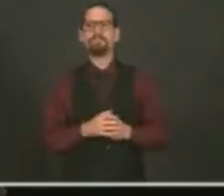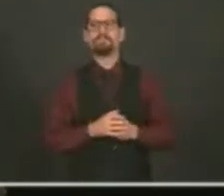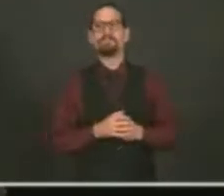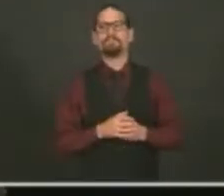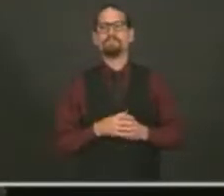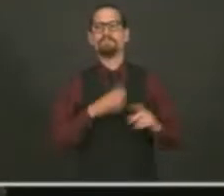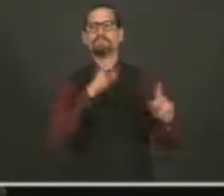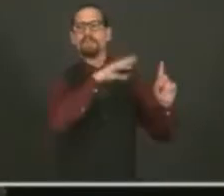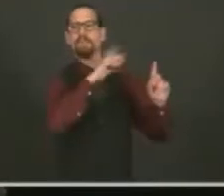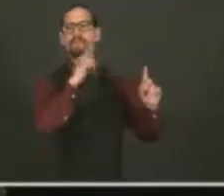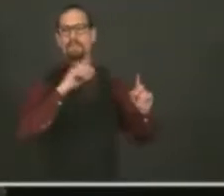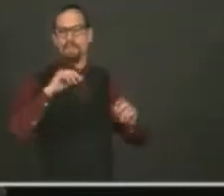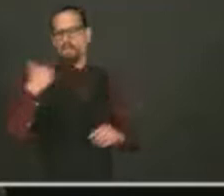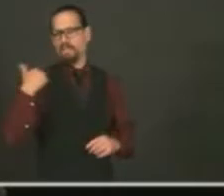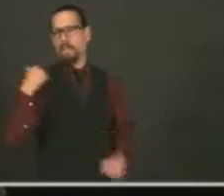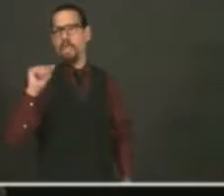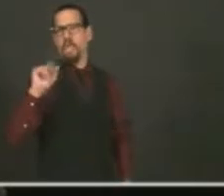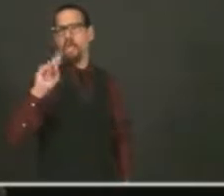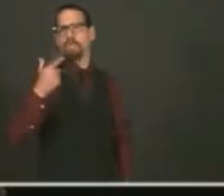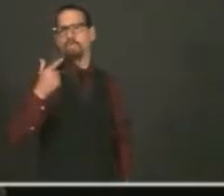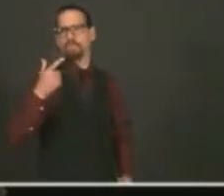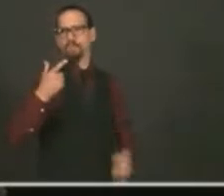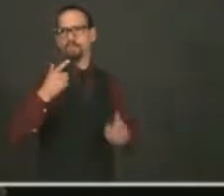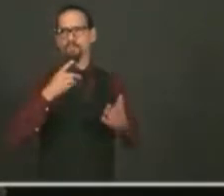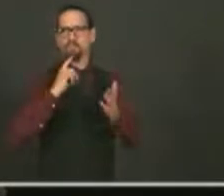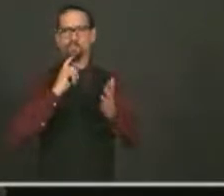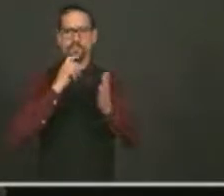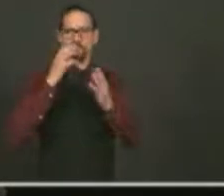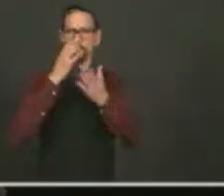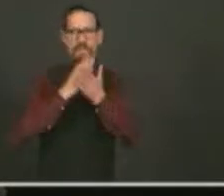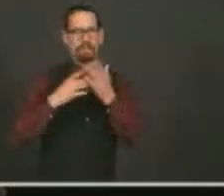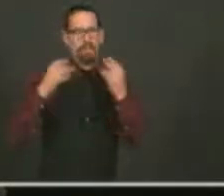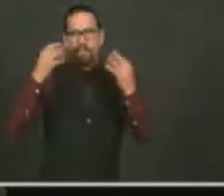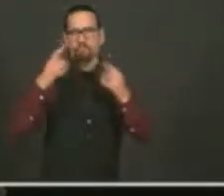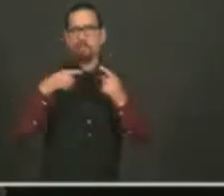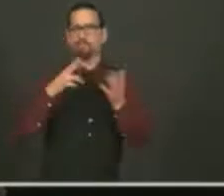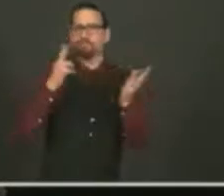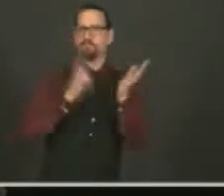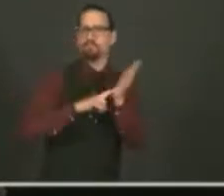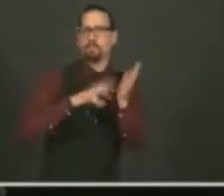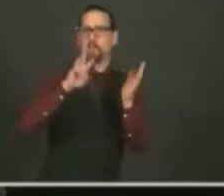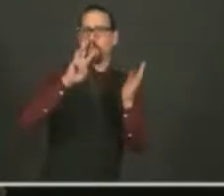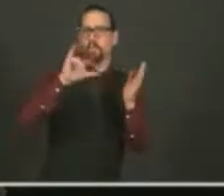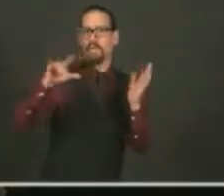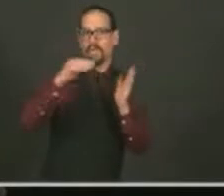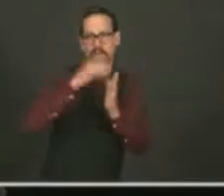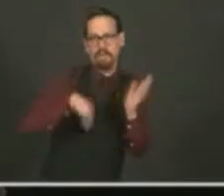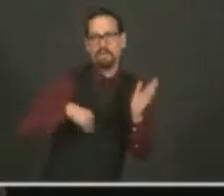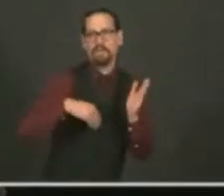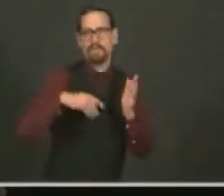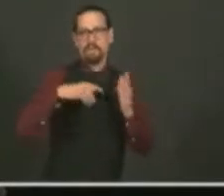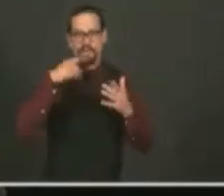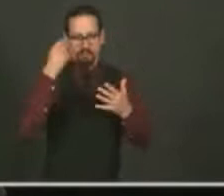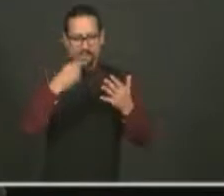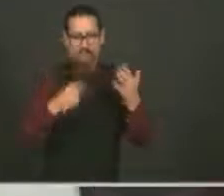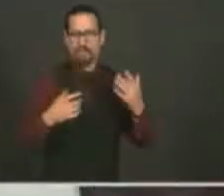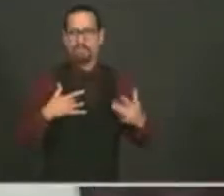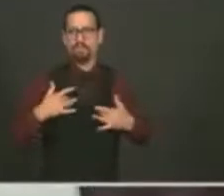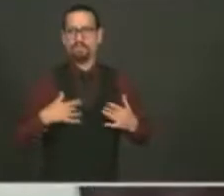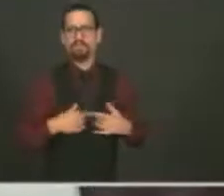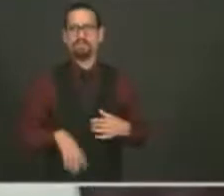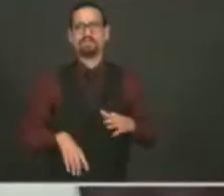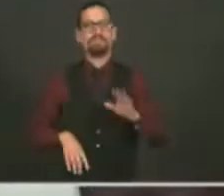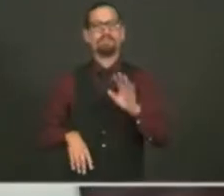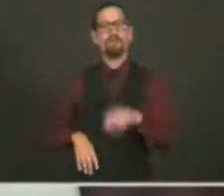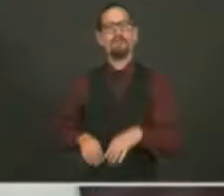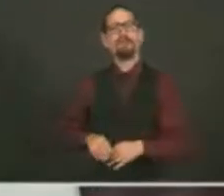the driving around, and her article in The Atlantic, none of that has proven to be true. Correct. Thank God, by the way. I'm really happy.